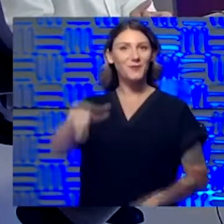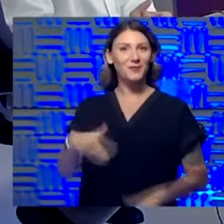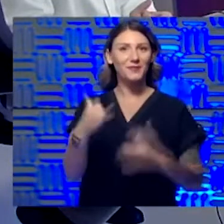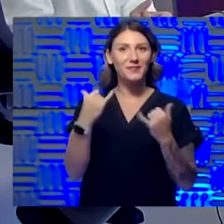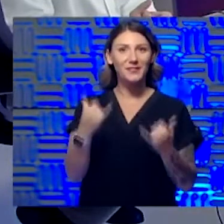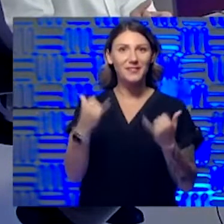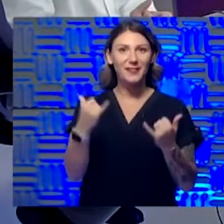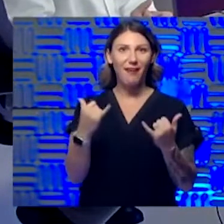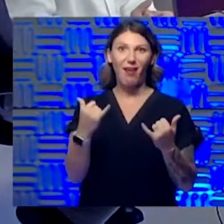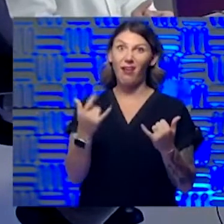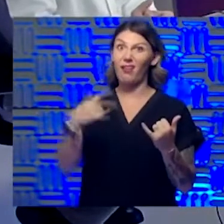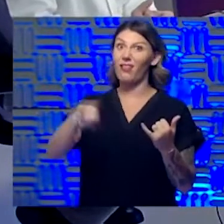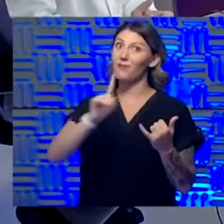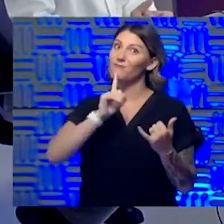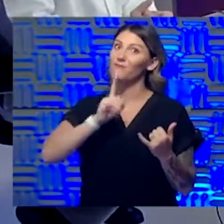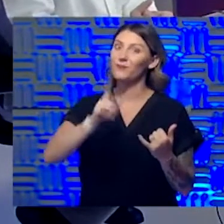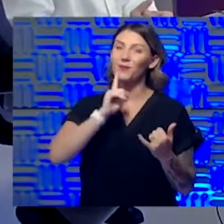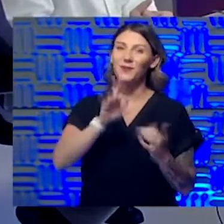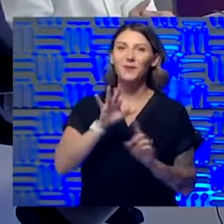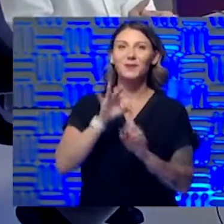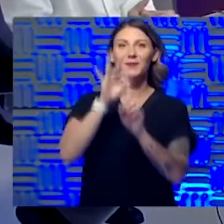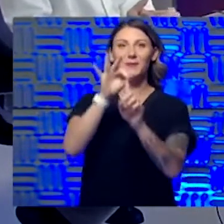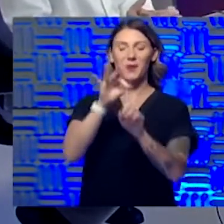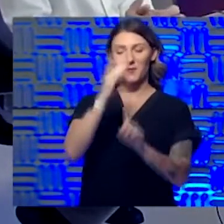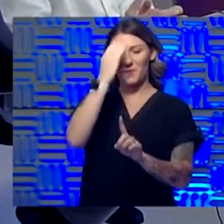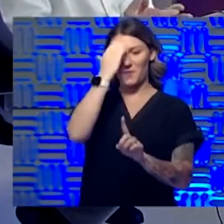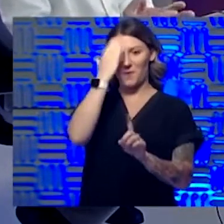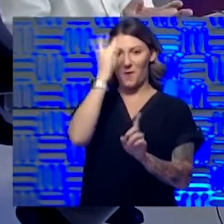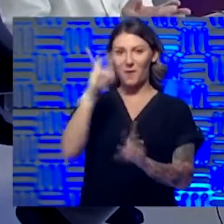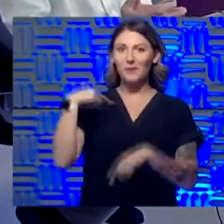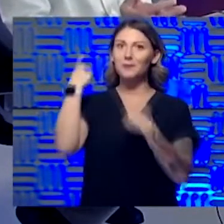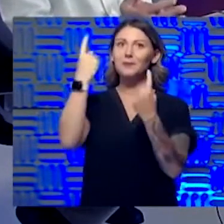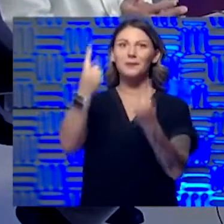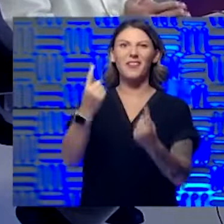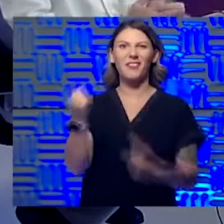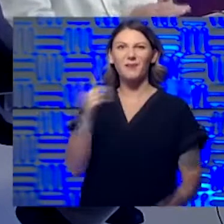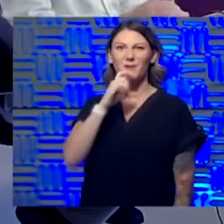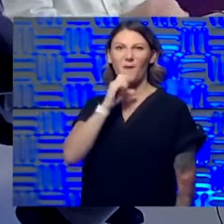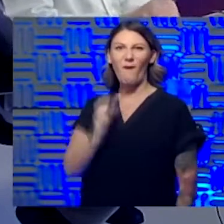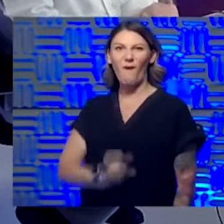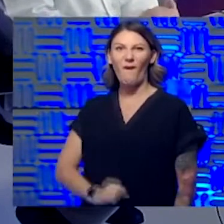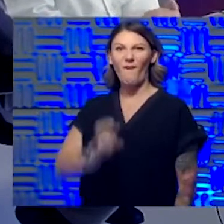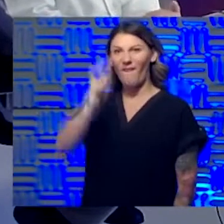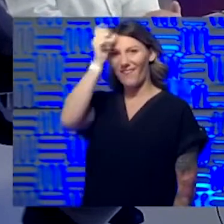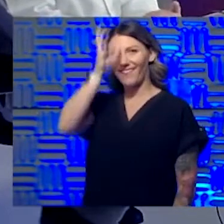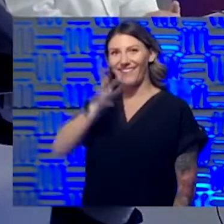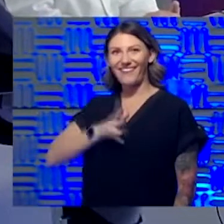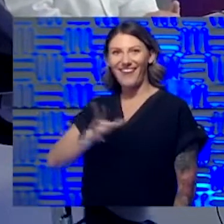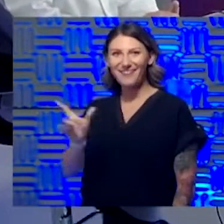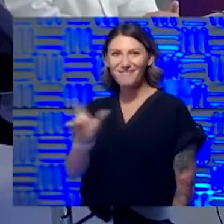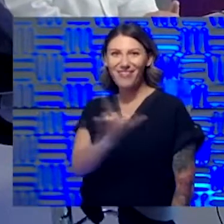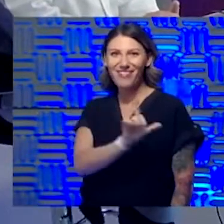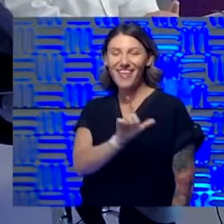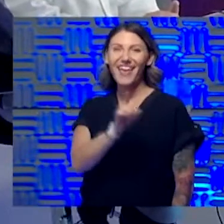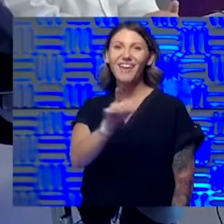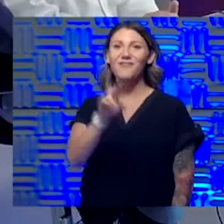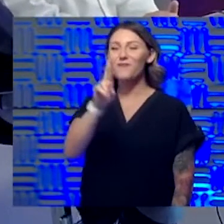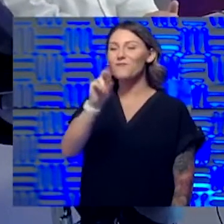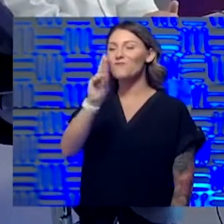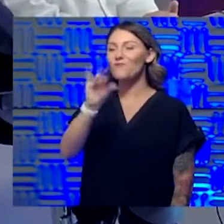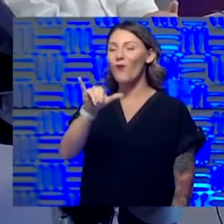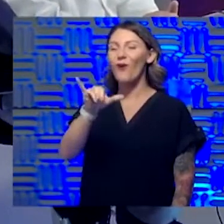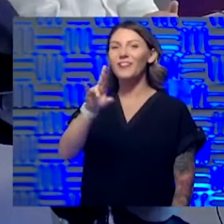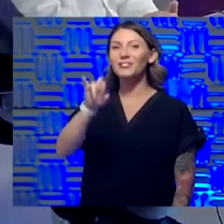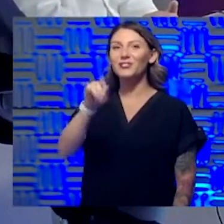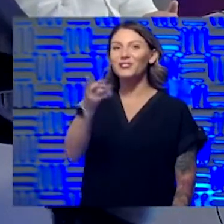are pretty darn special. I've known both of them for a long time, especially this older guy here over here to my left, Roy Jensen. He and I go back a long, long